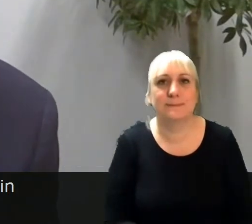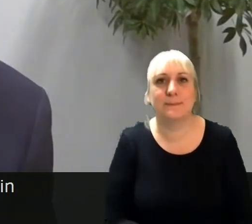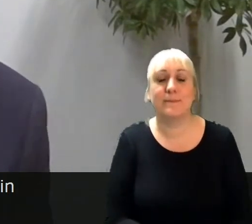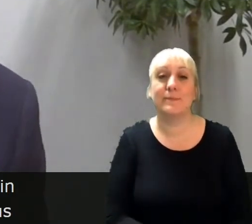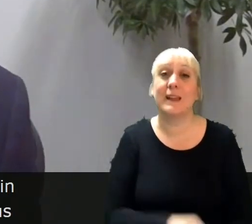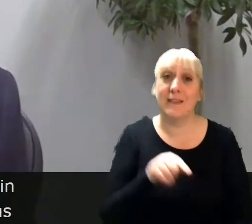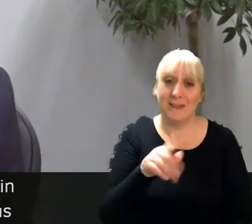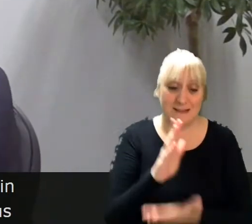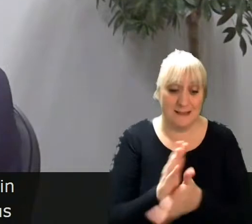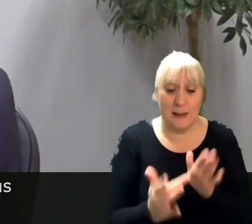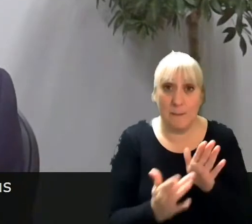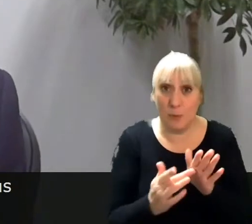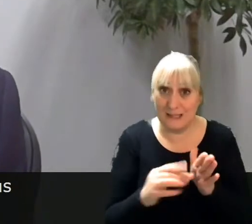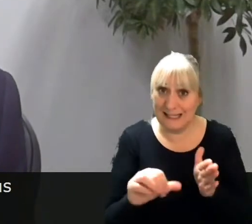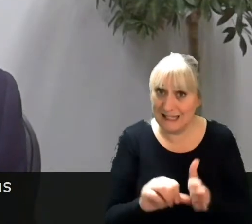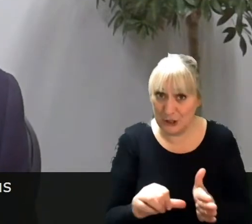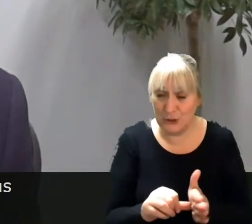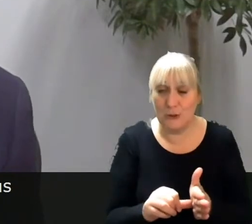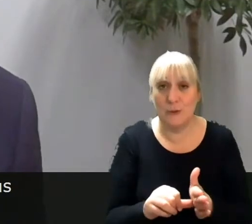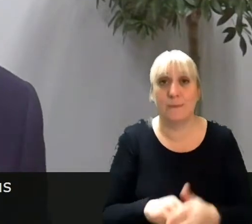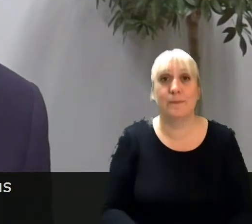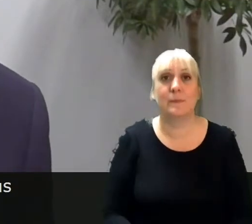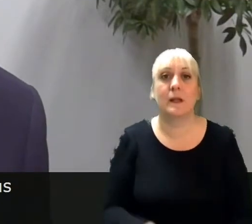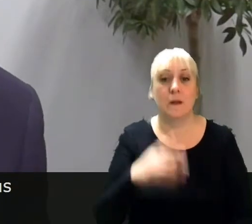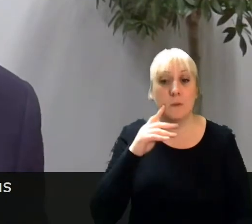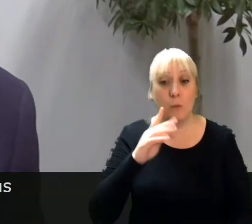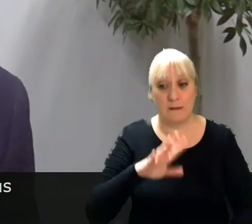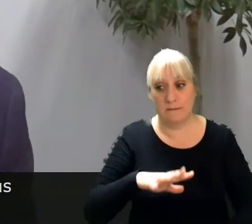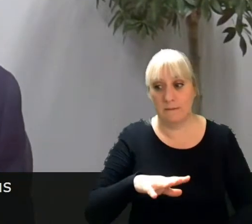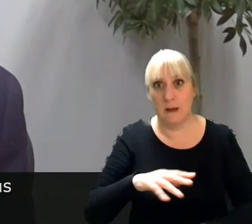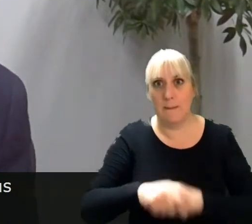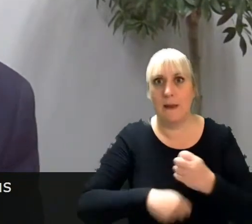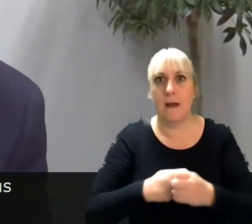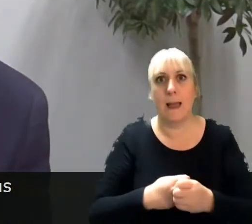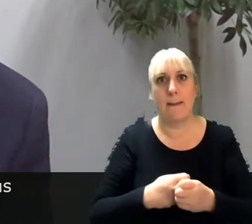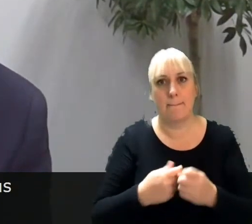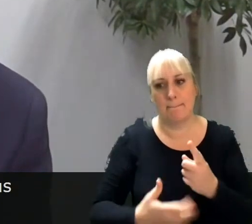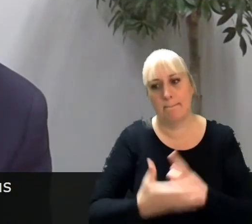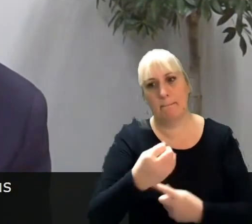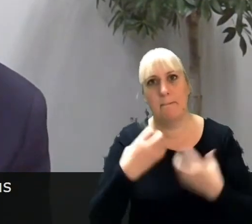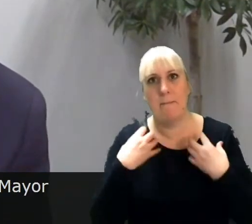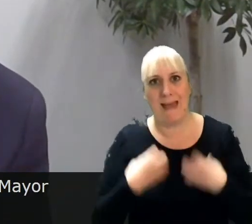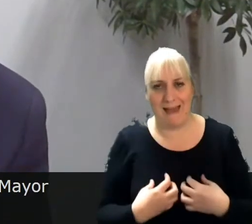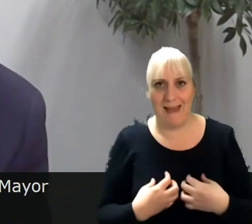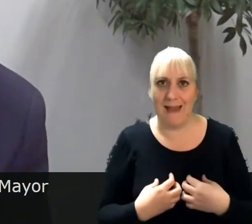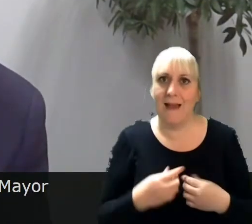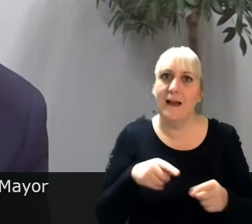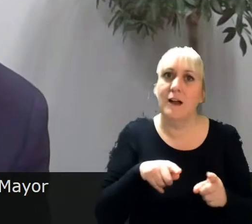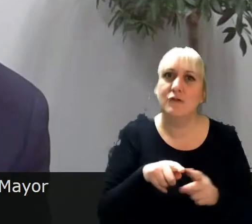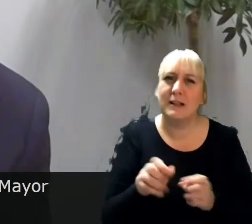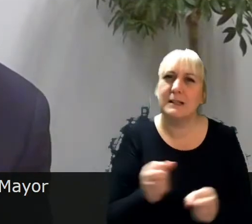as mayor was to increase rapidly the amount of money we target